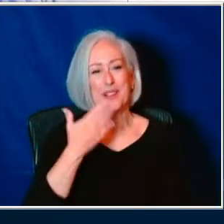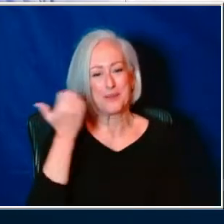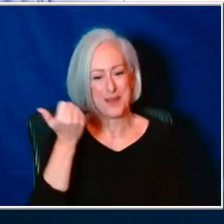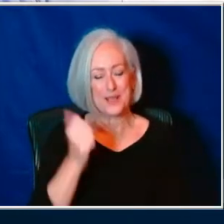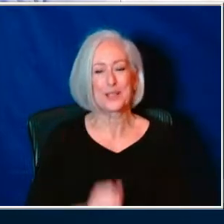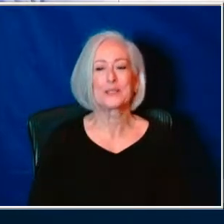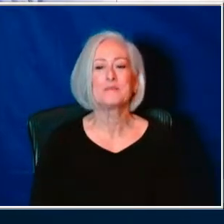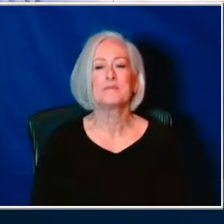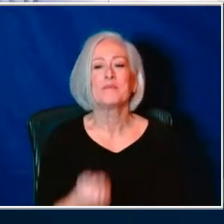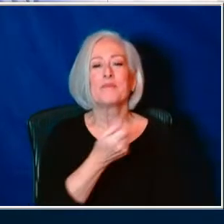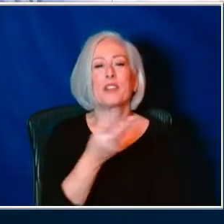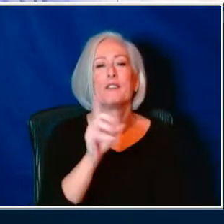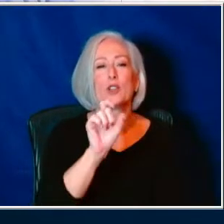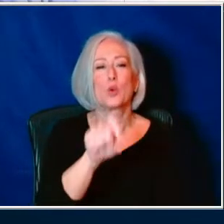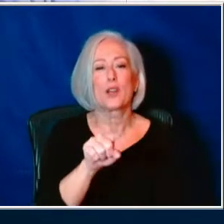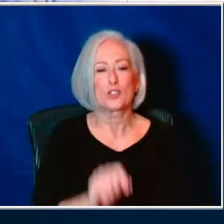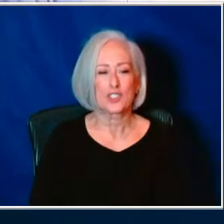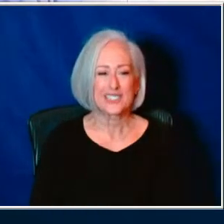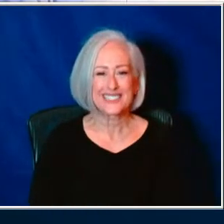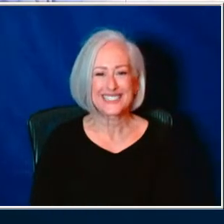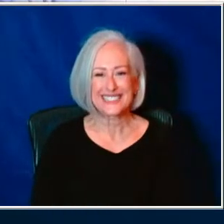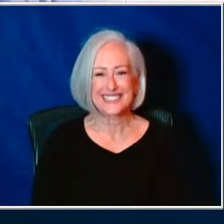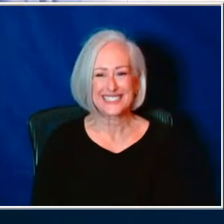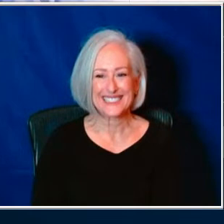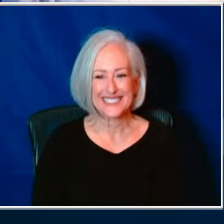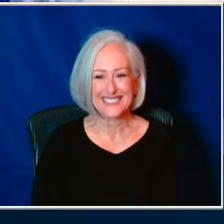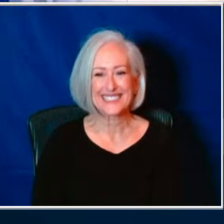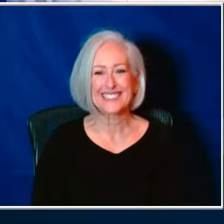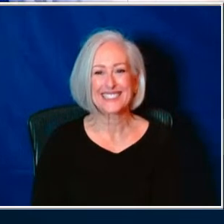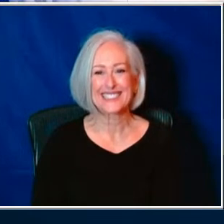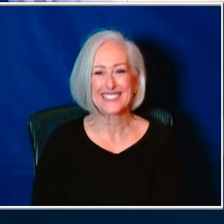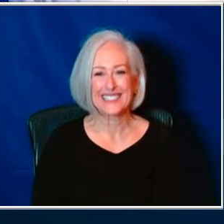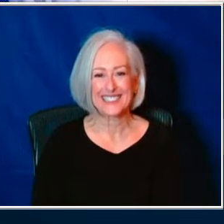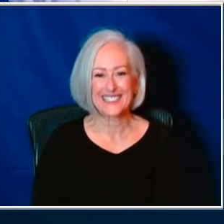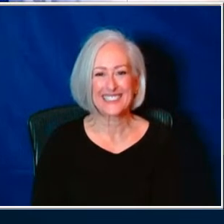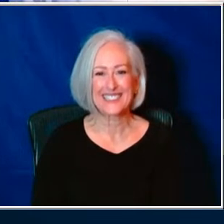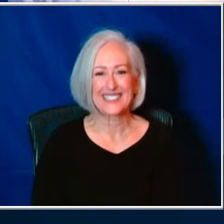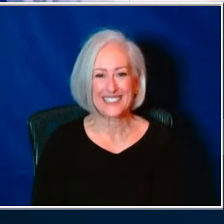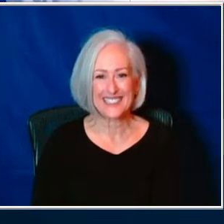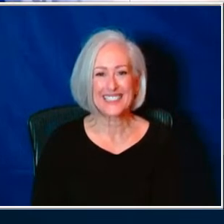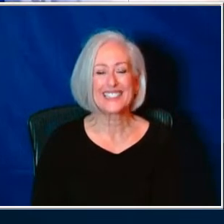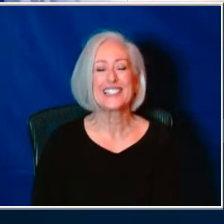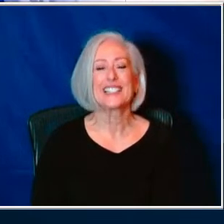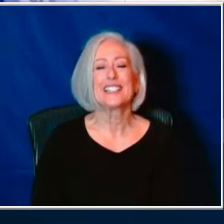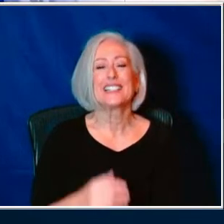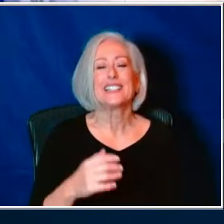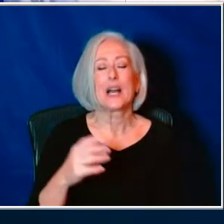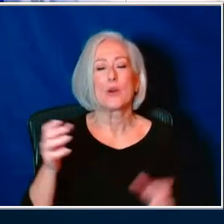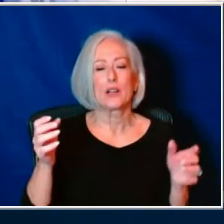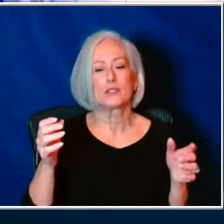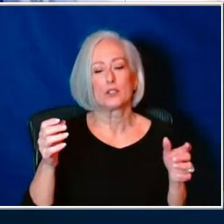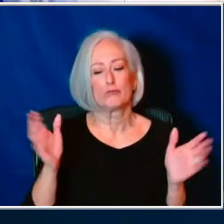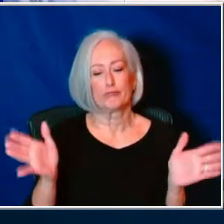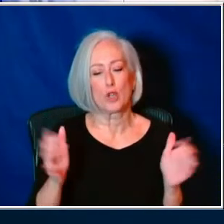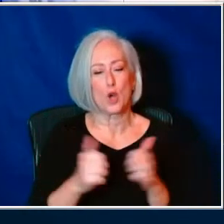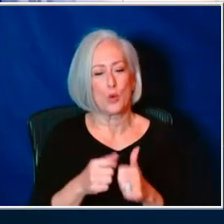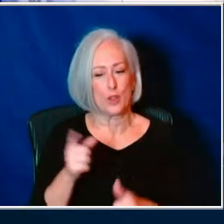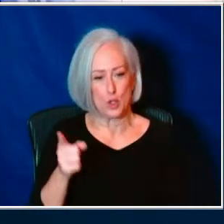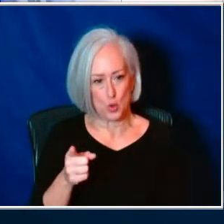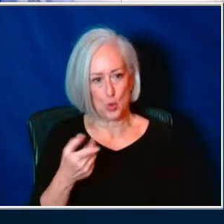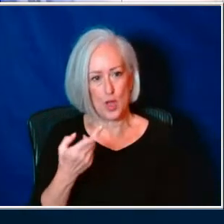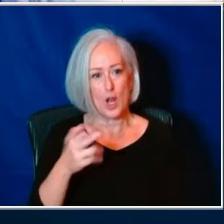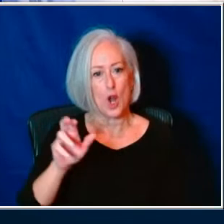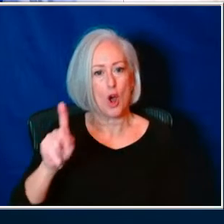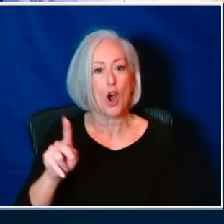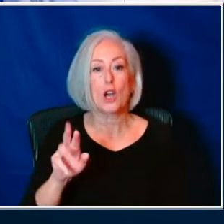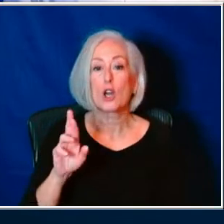questions. Talking, and I want to. Good. I want to bring you and Hawk in on these, but question from Rebecca. Can you speak